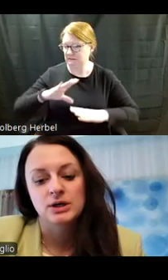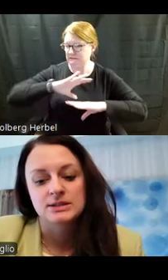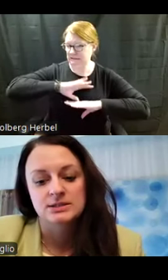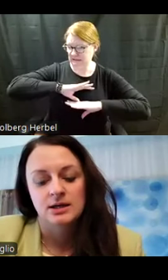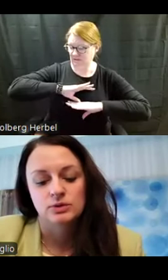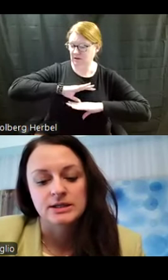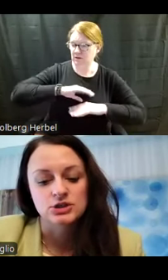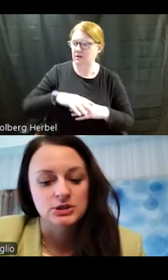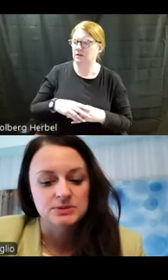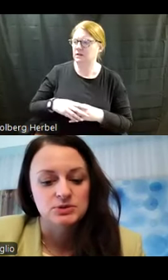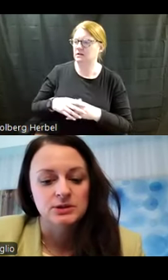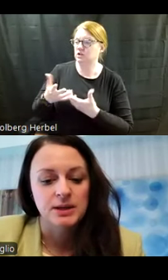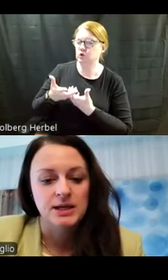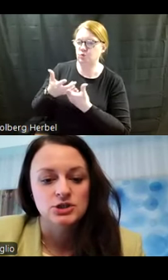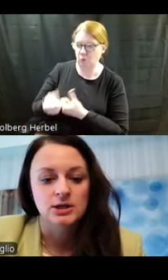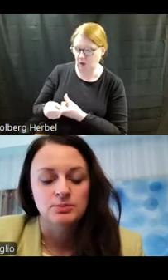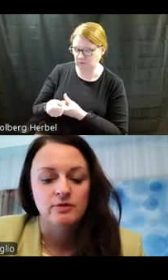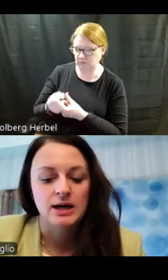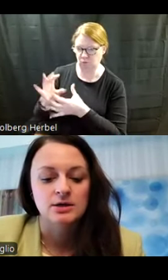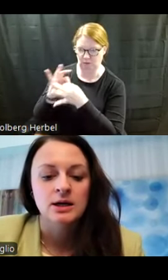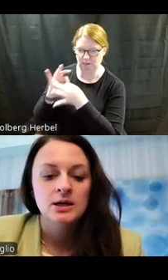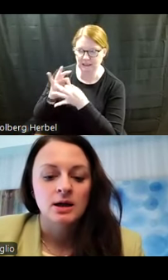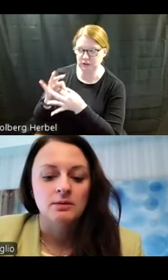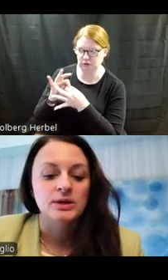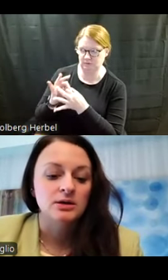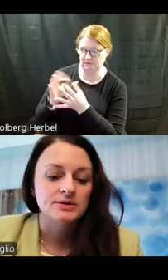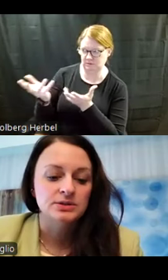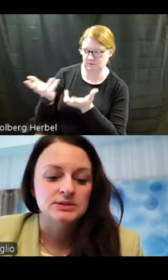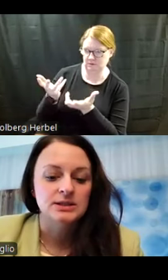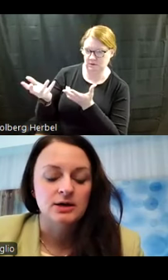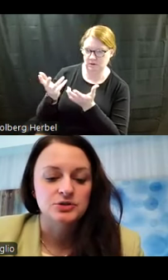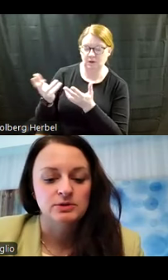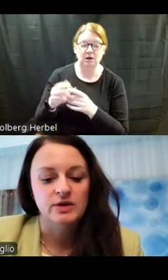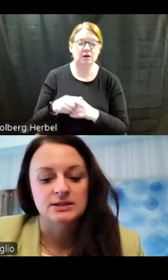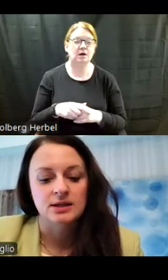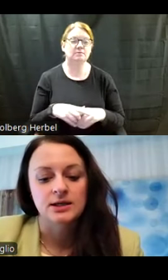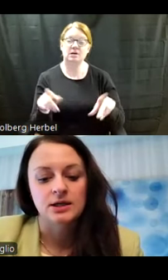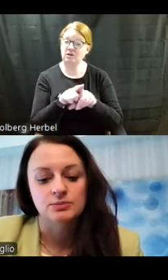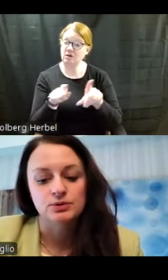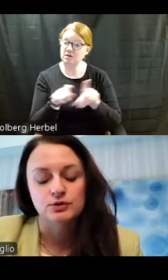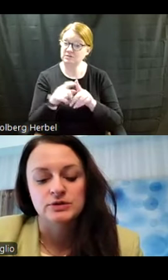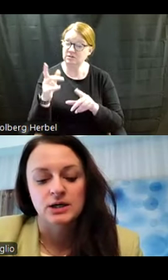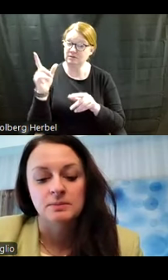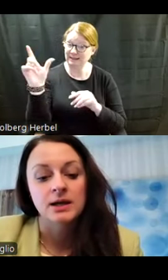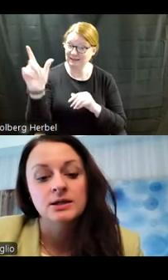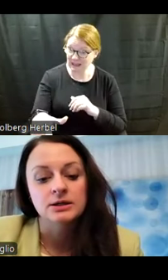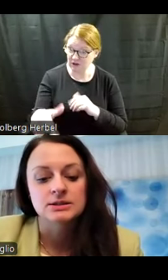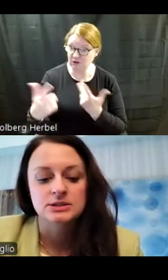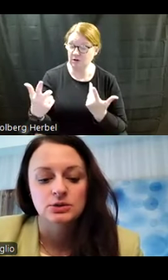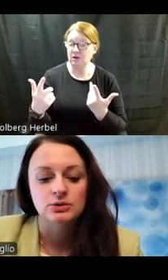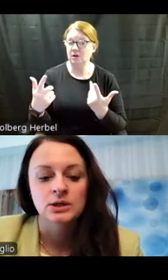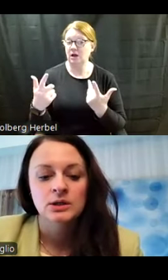improved trust in relationships between the patient and provider. We can also see downstream effects like improved